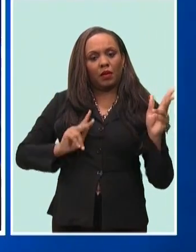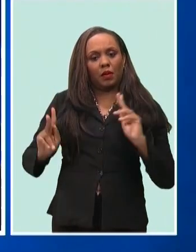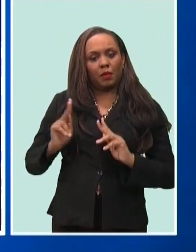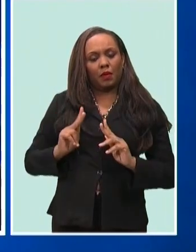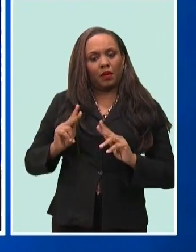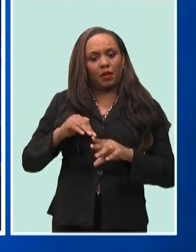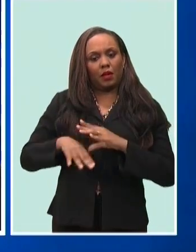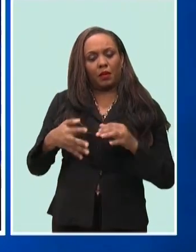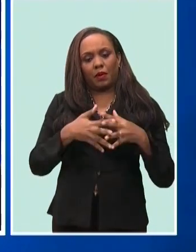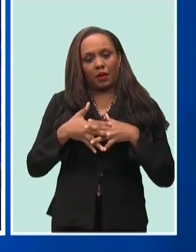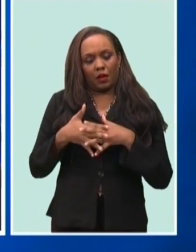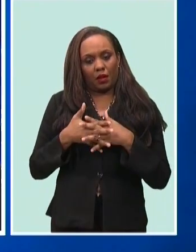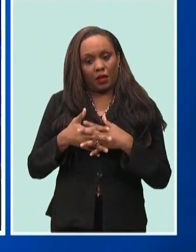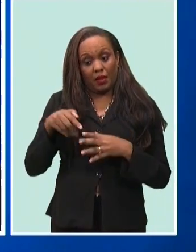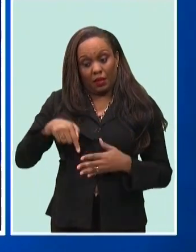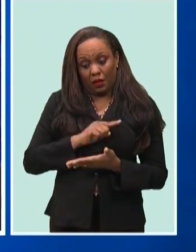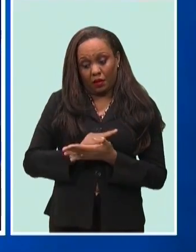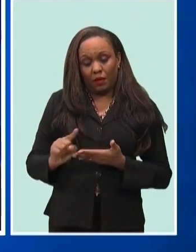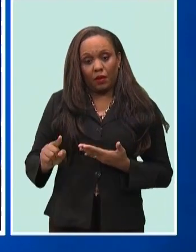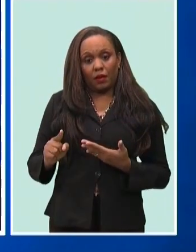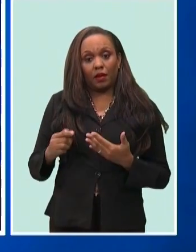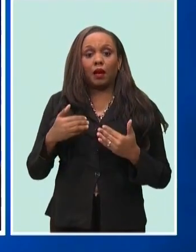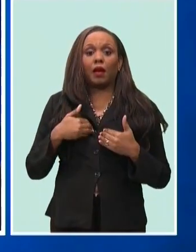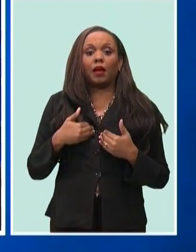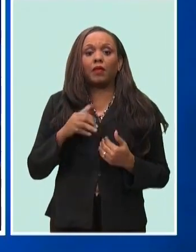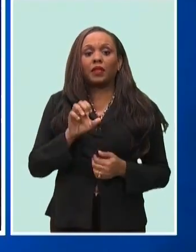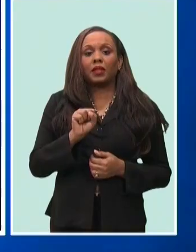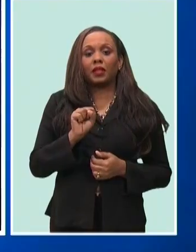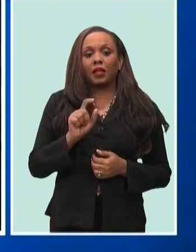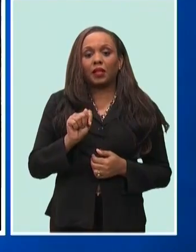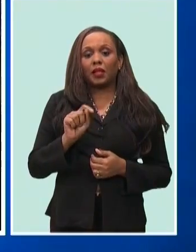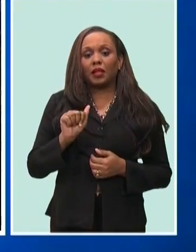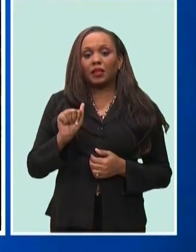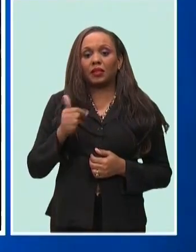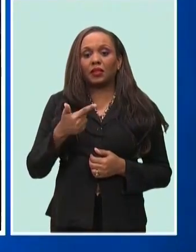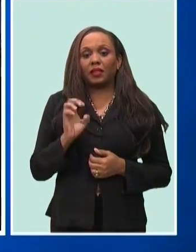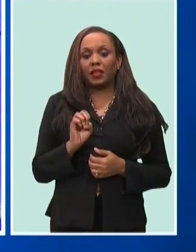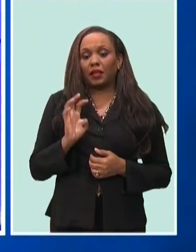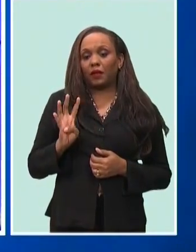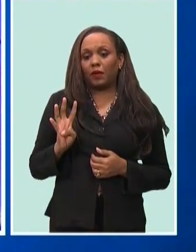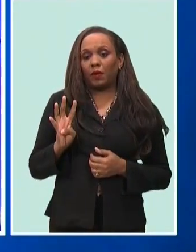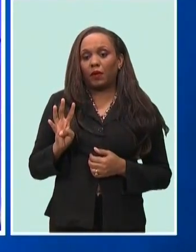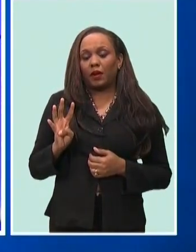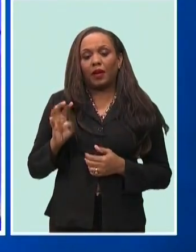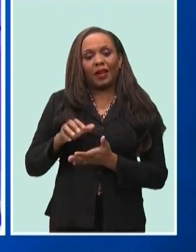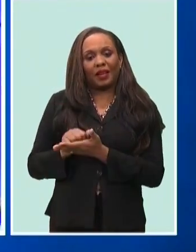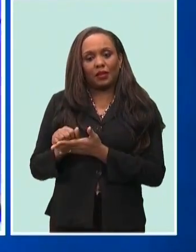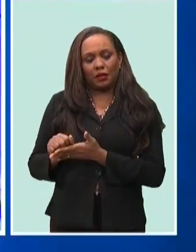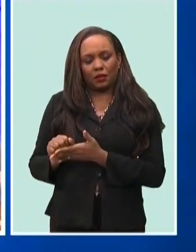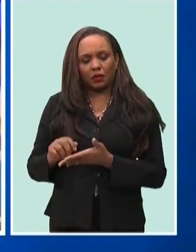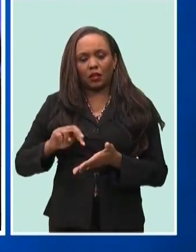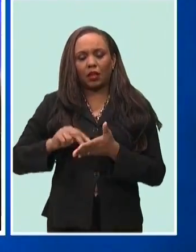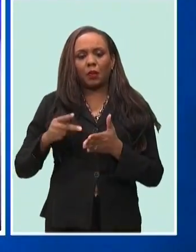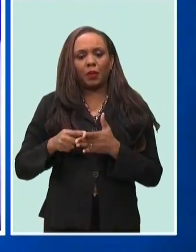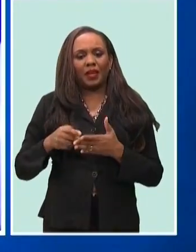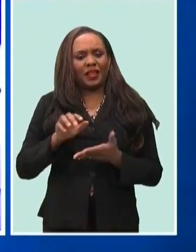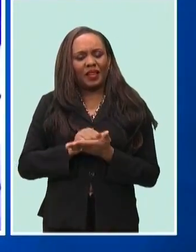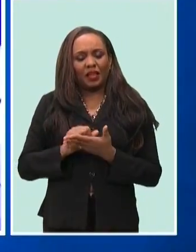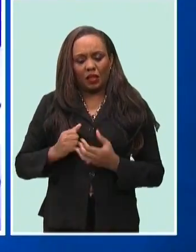this week I was diagnosed with stage 4 pancreatic cancer. This means the cancer has spread to other parts of Trebek's